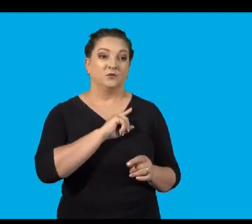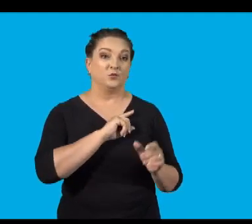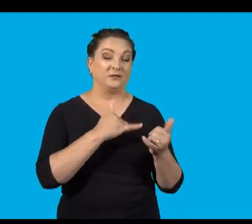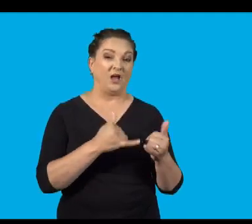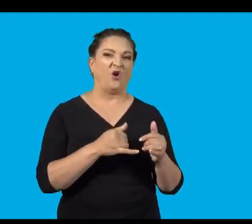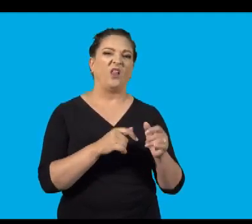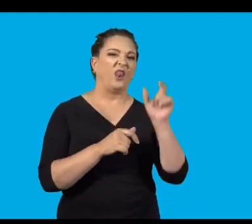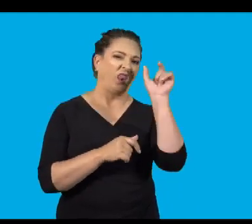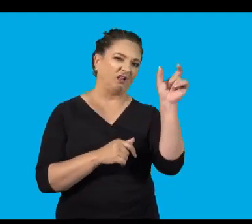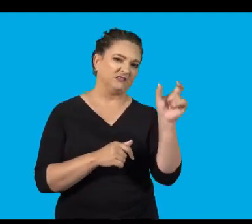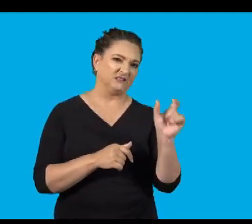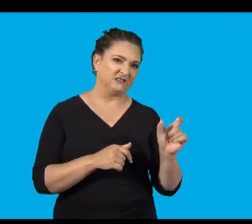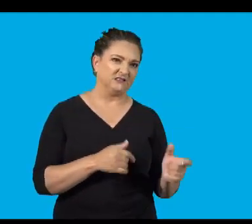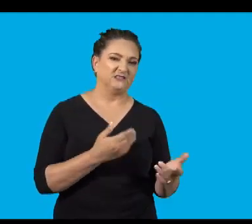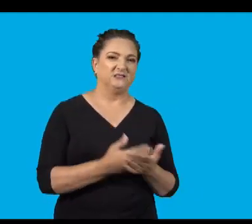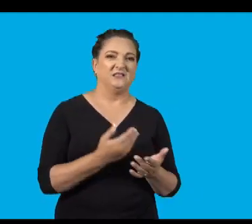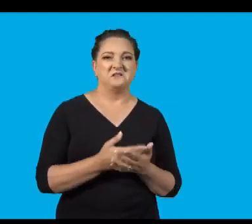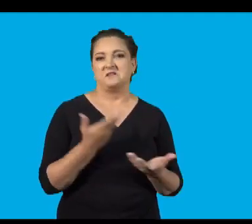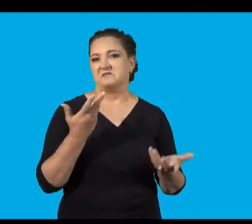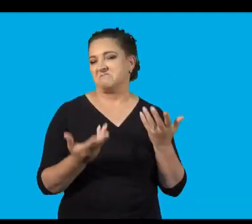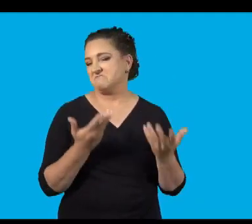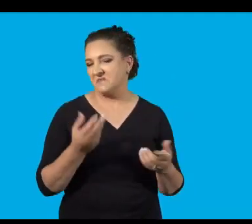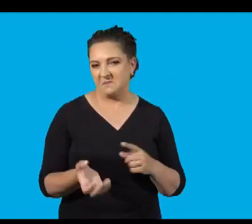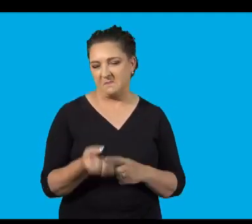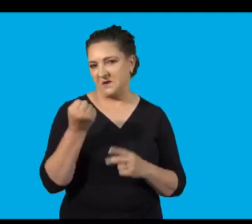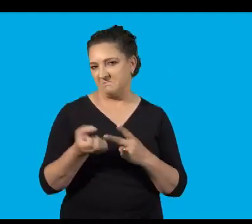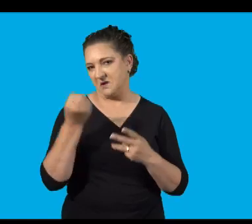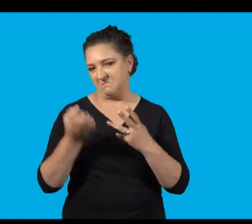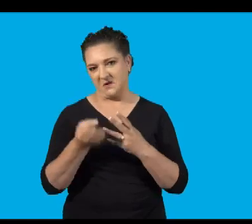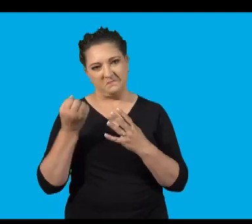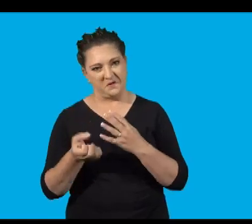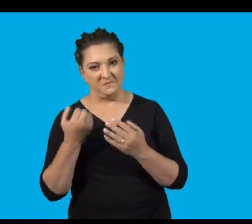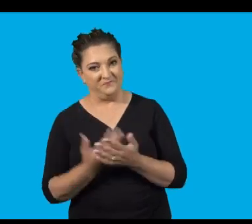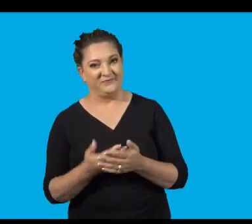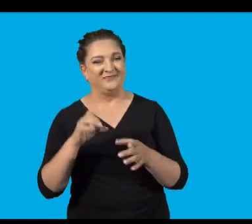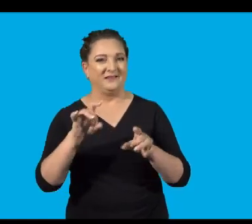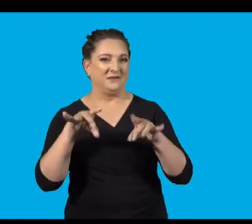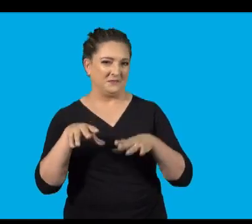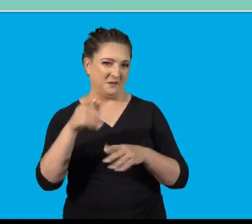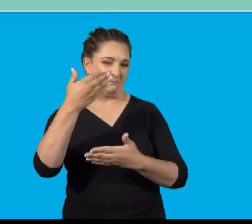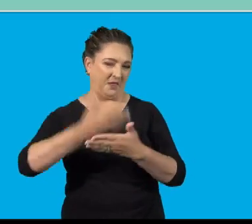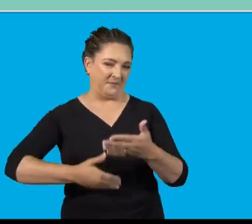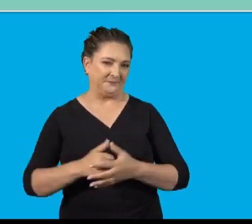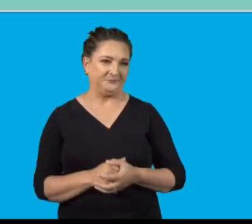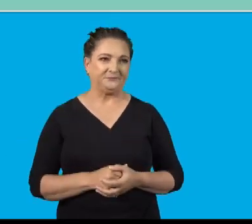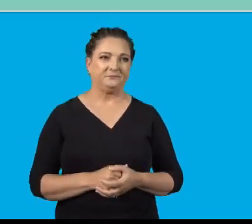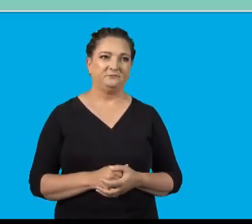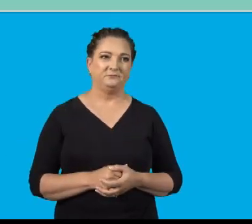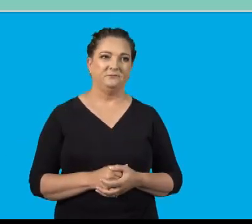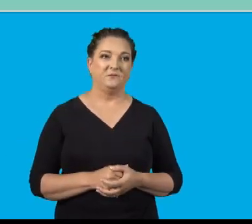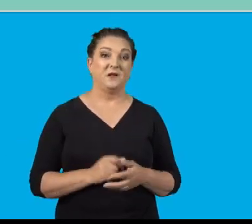So there is a list of the punctuation marks that you may encounter in the examination question paper.